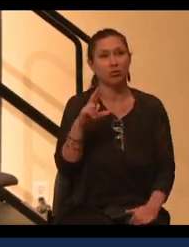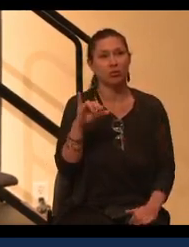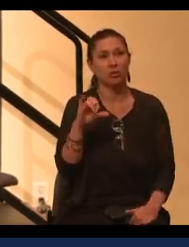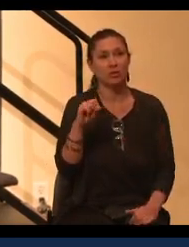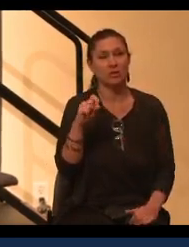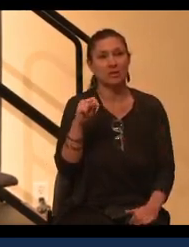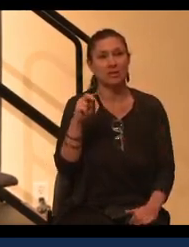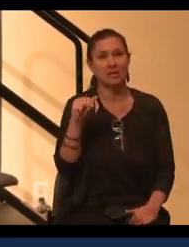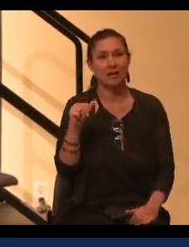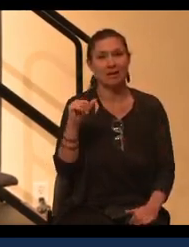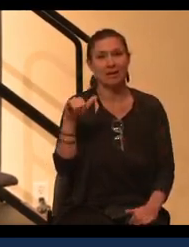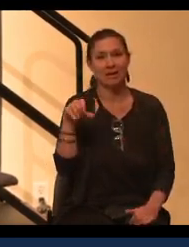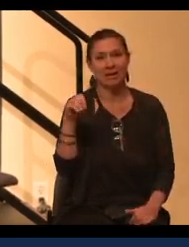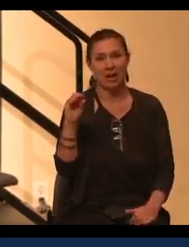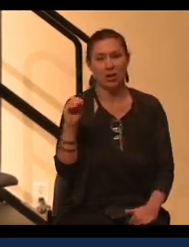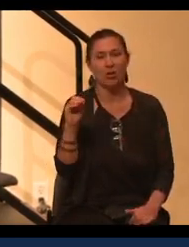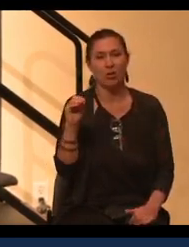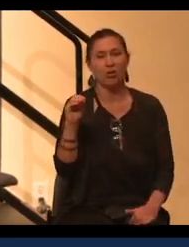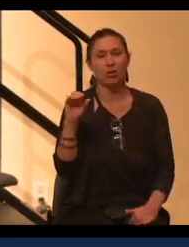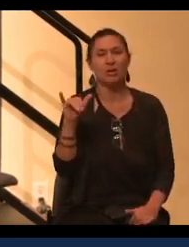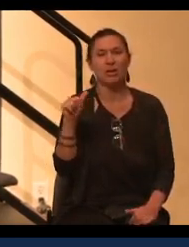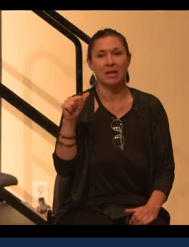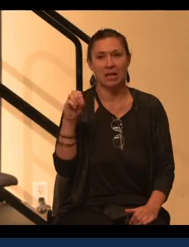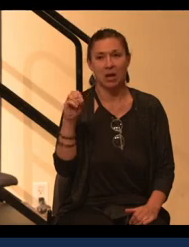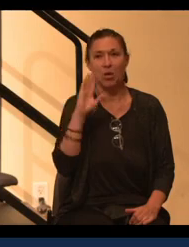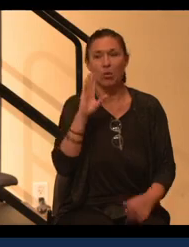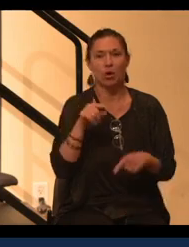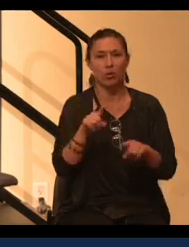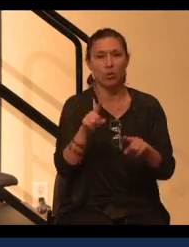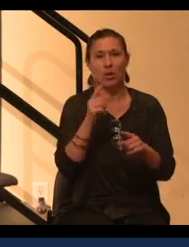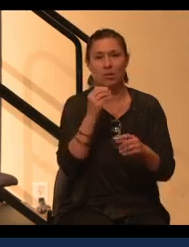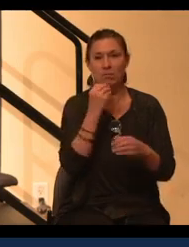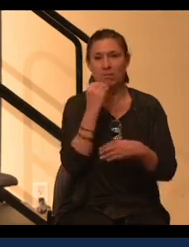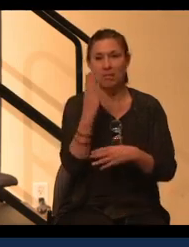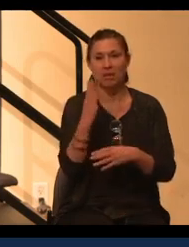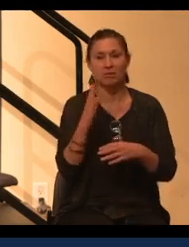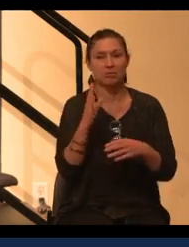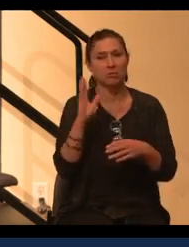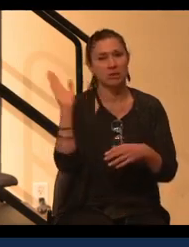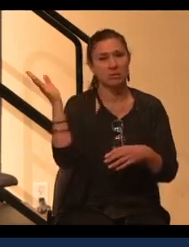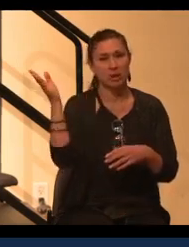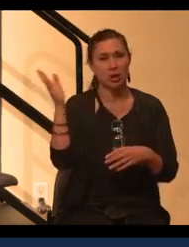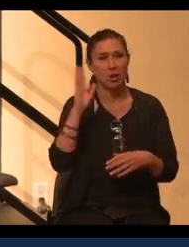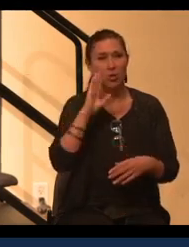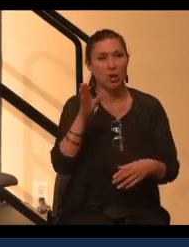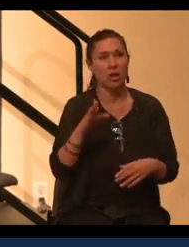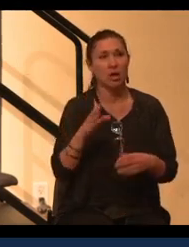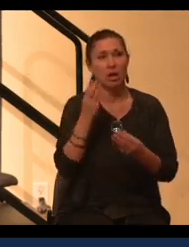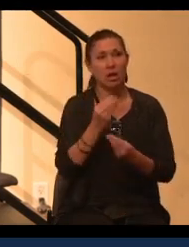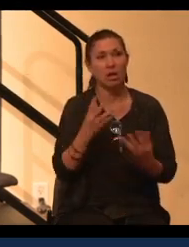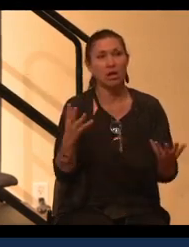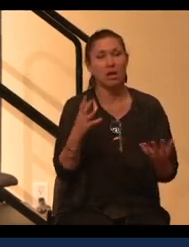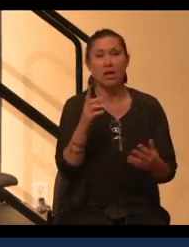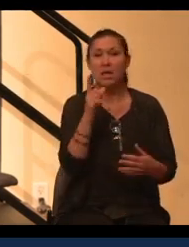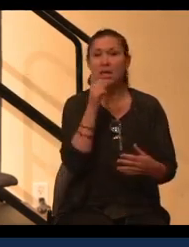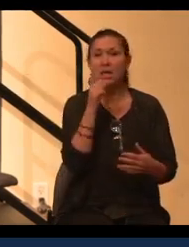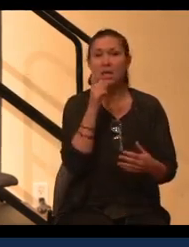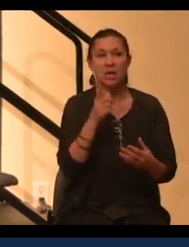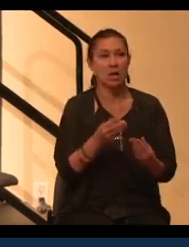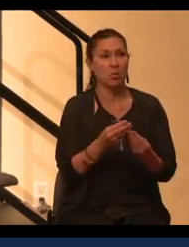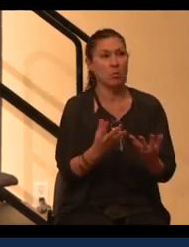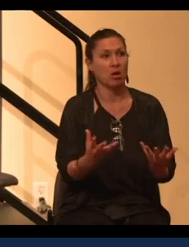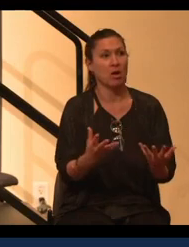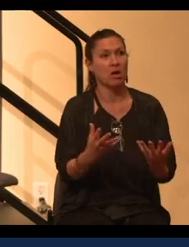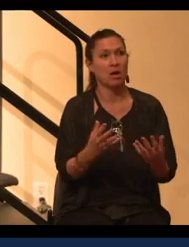with us during lunchtime. So I wanted to let folks know the lunch has been provided with